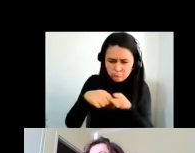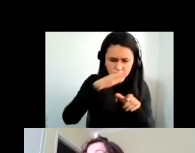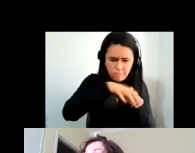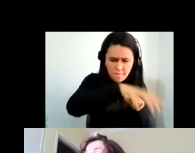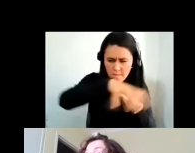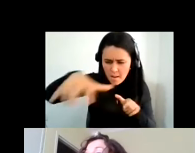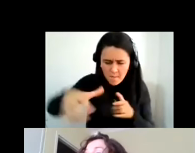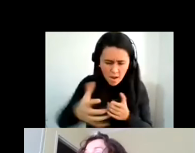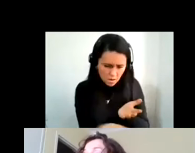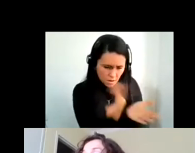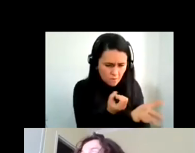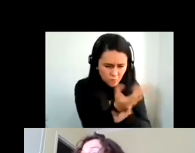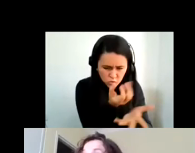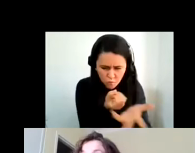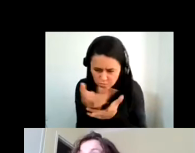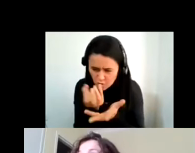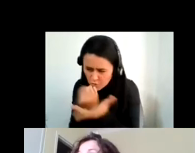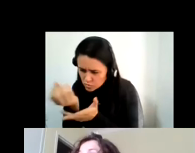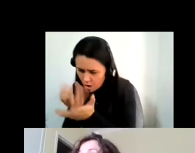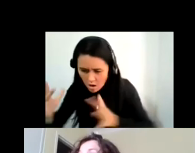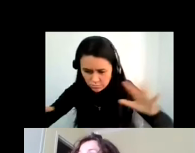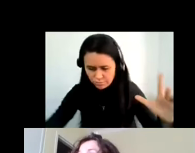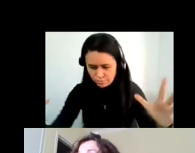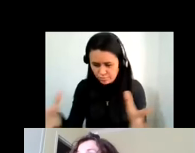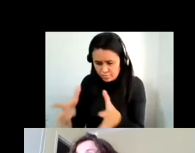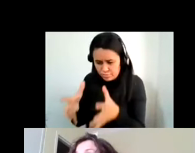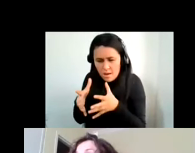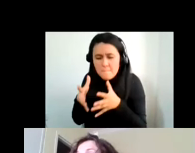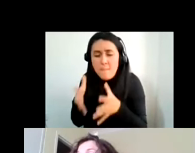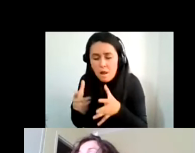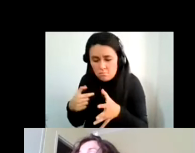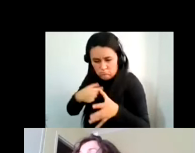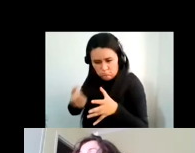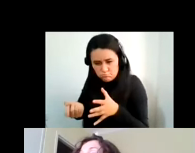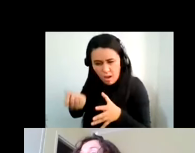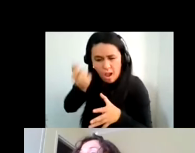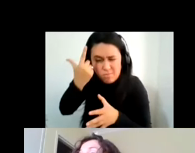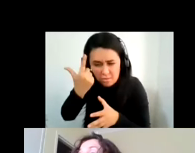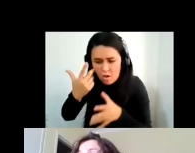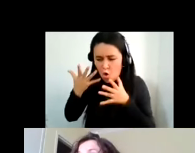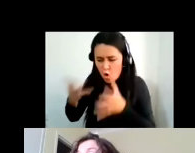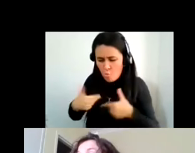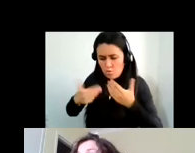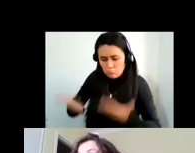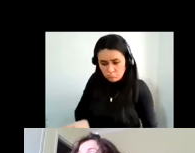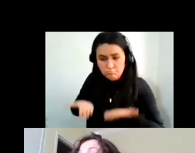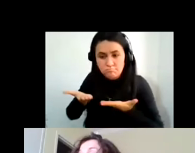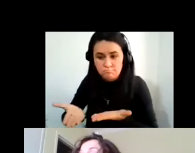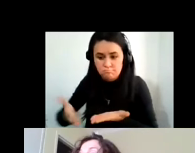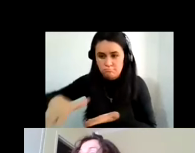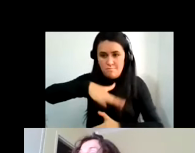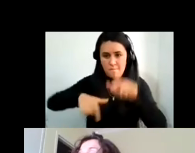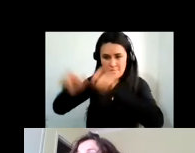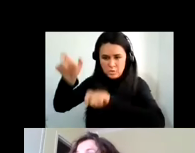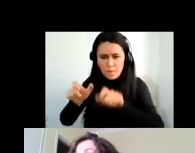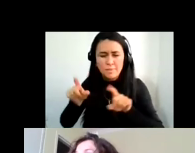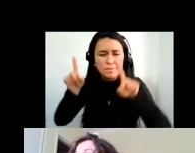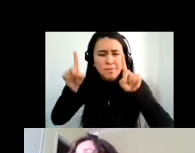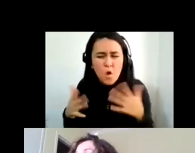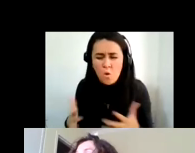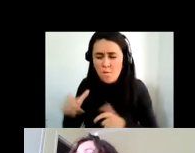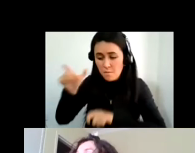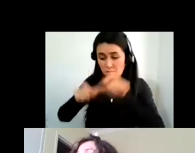the demand side dimensions and also their perceptions, the population's perceptions at different subnational locations of the